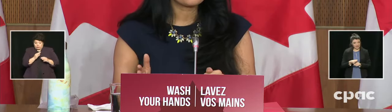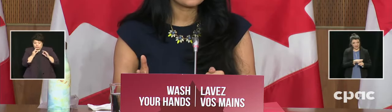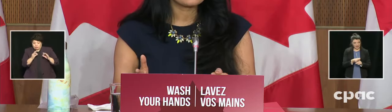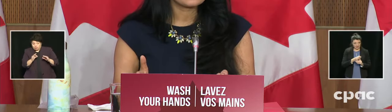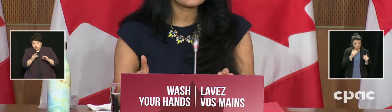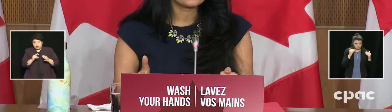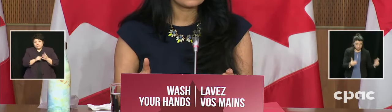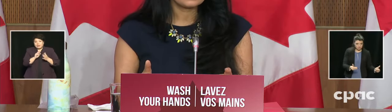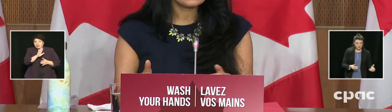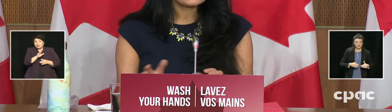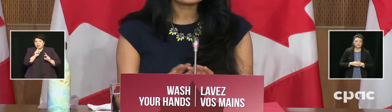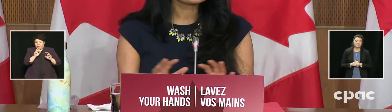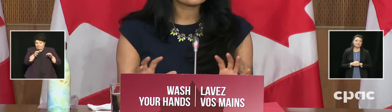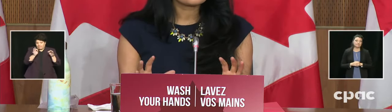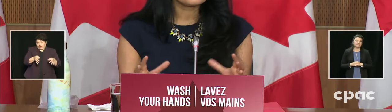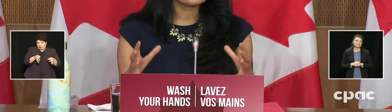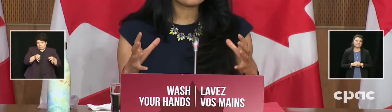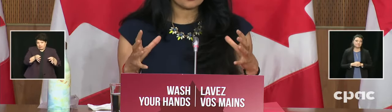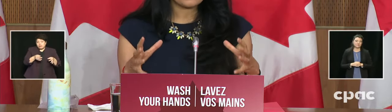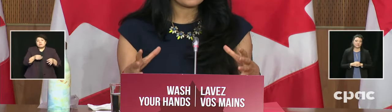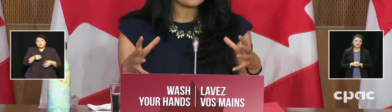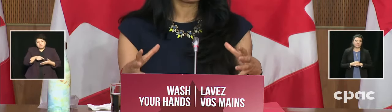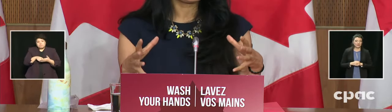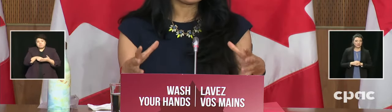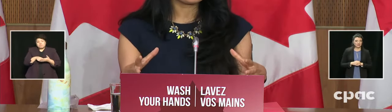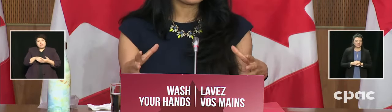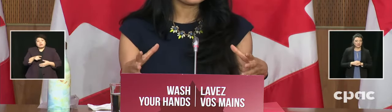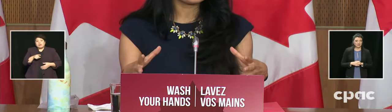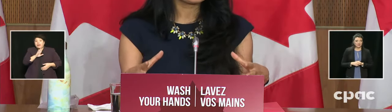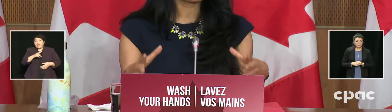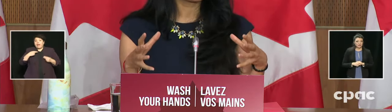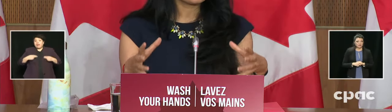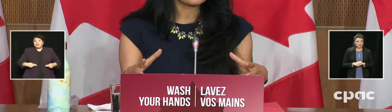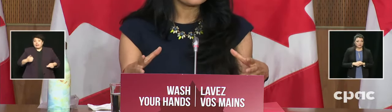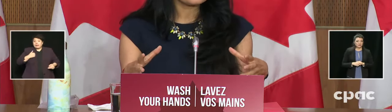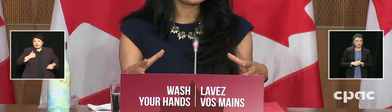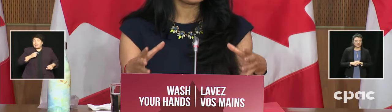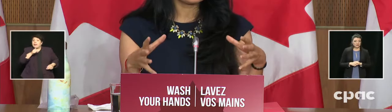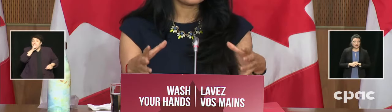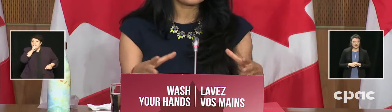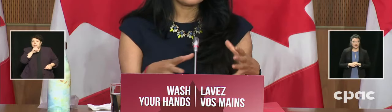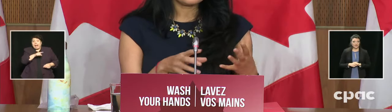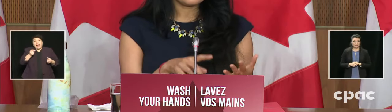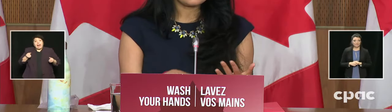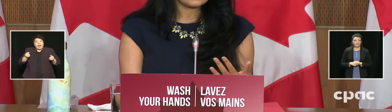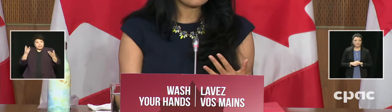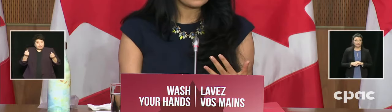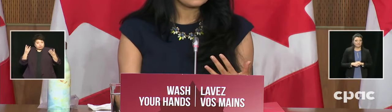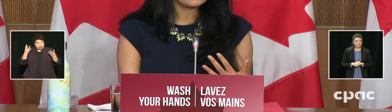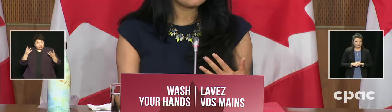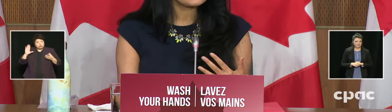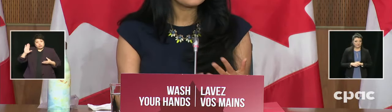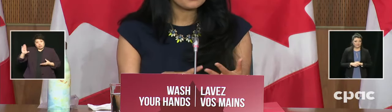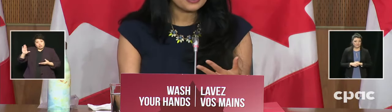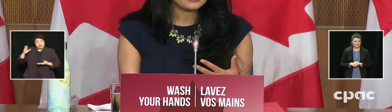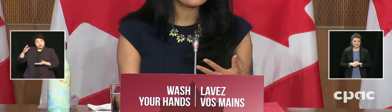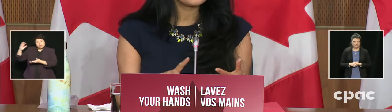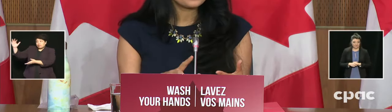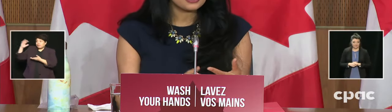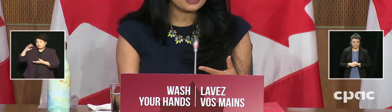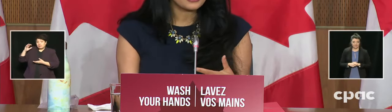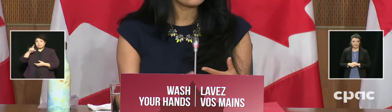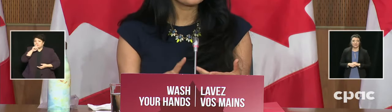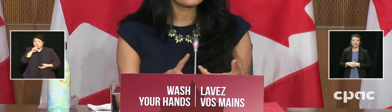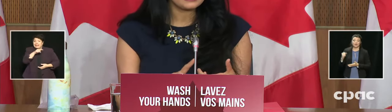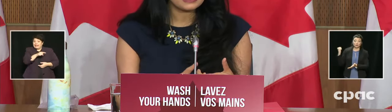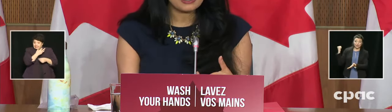talking about our final decision. It doesn't talk in the Health Canada authorization about quantities. It's just, is that vaccine safe,